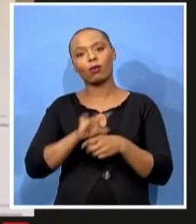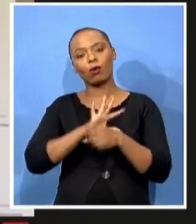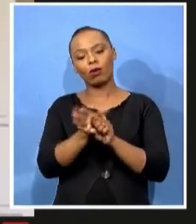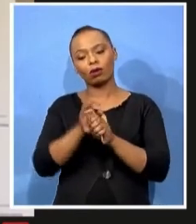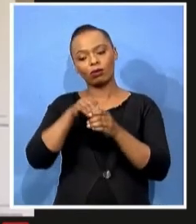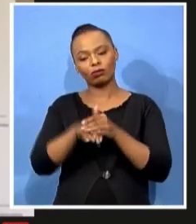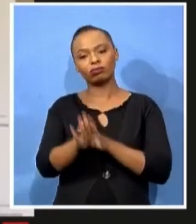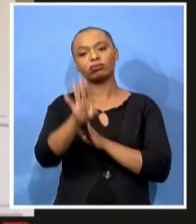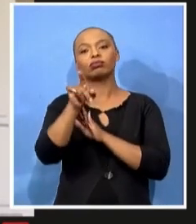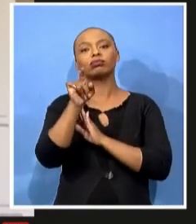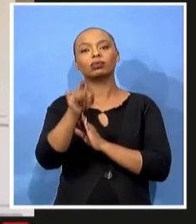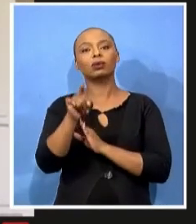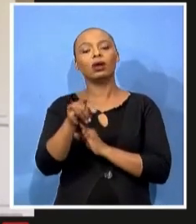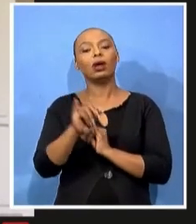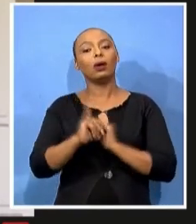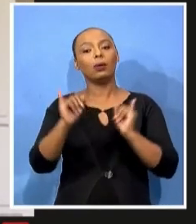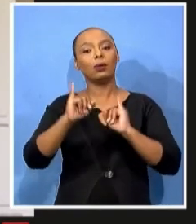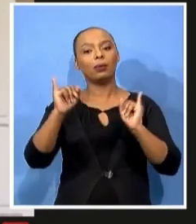going beyond